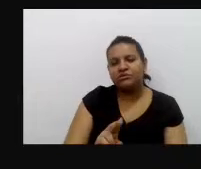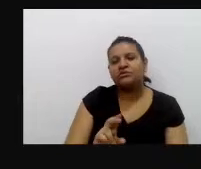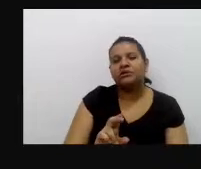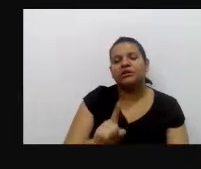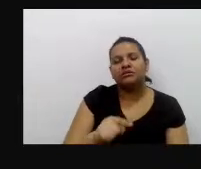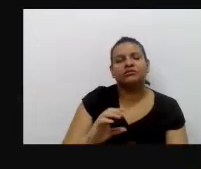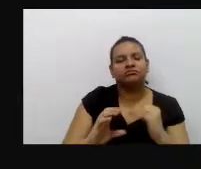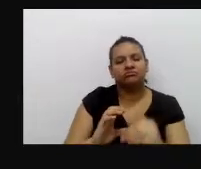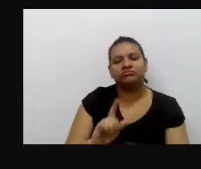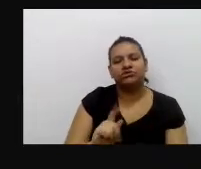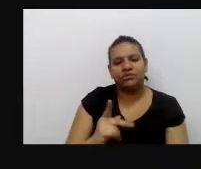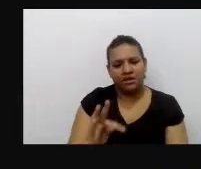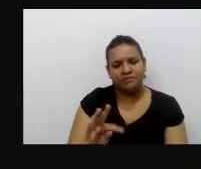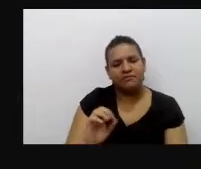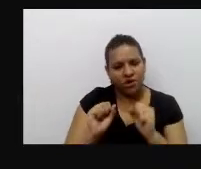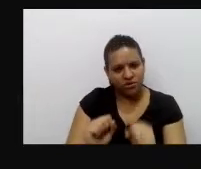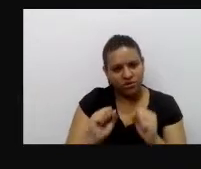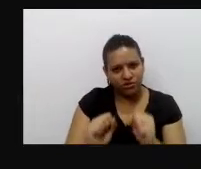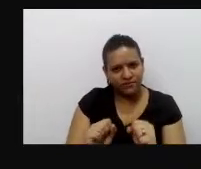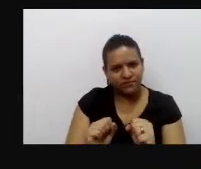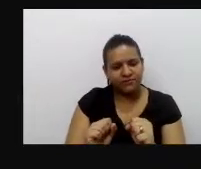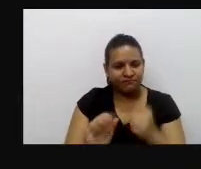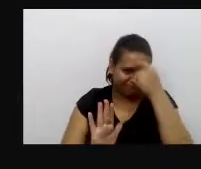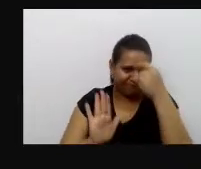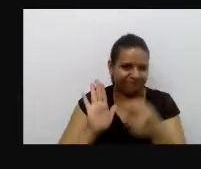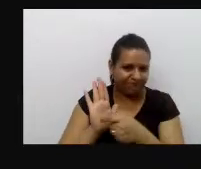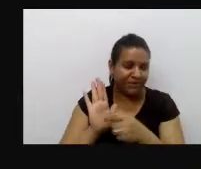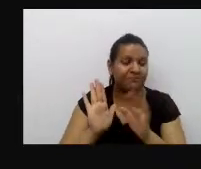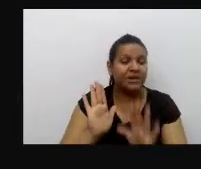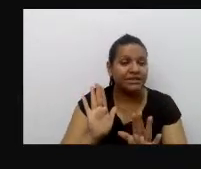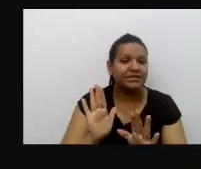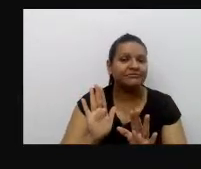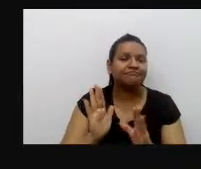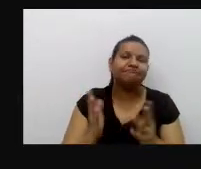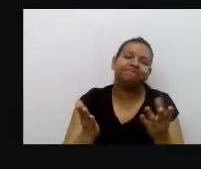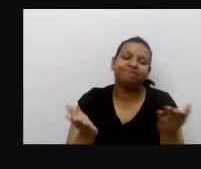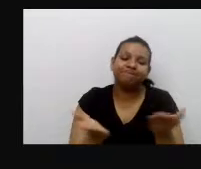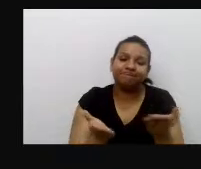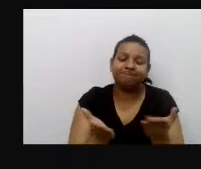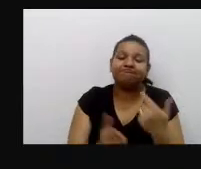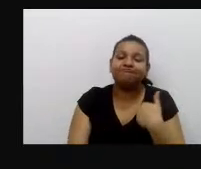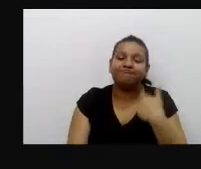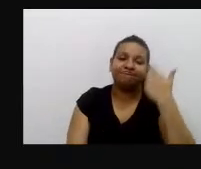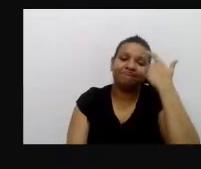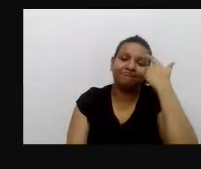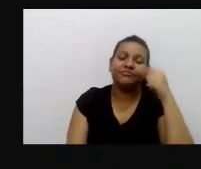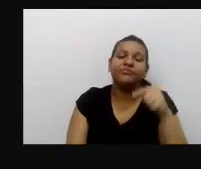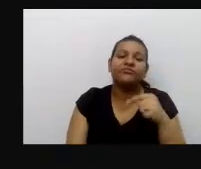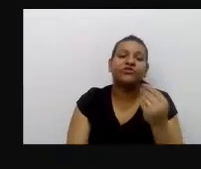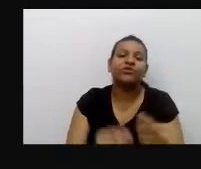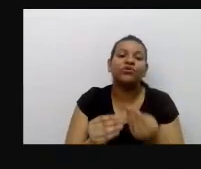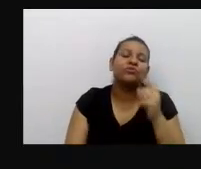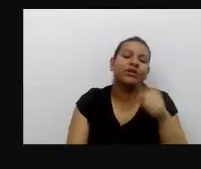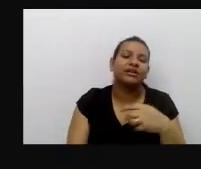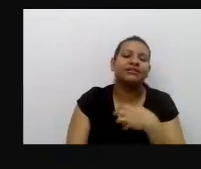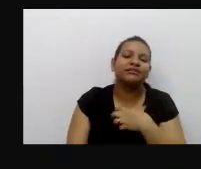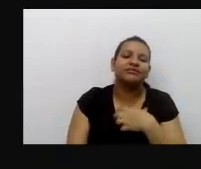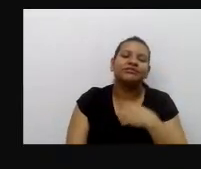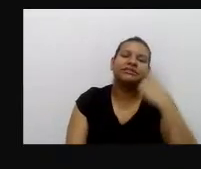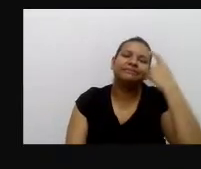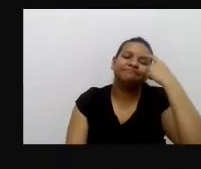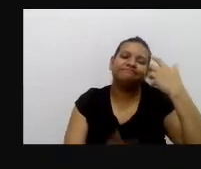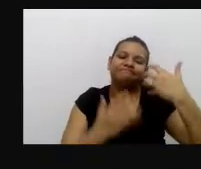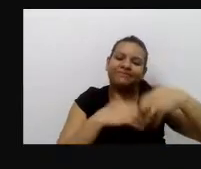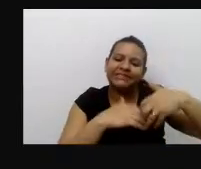it's a matter of redesigning the tasks that we give students. For example, I just don't say, okay,